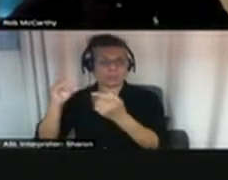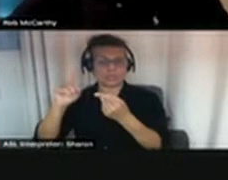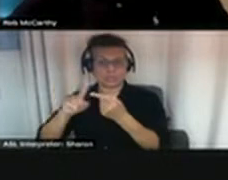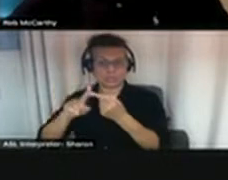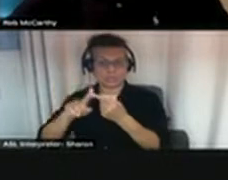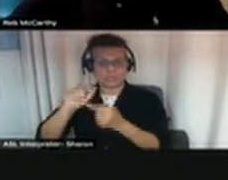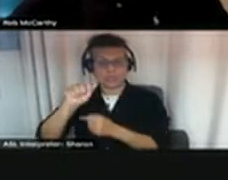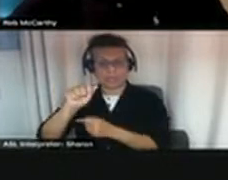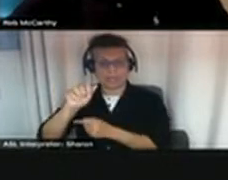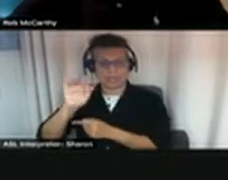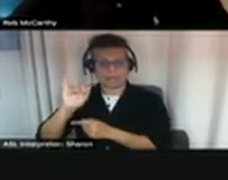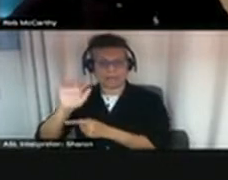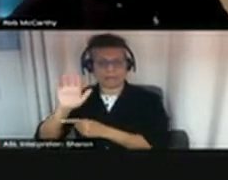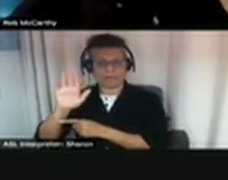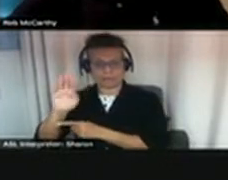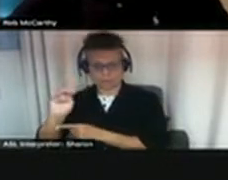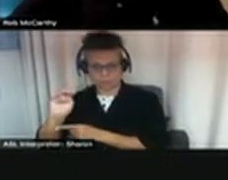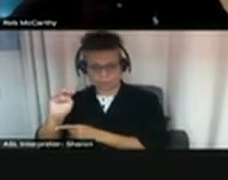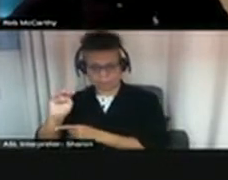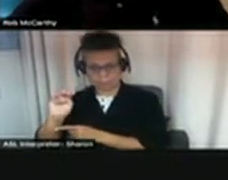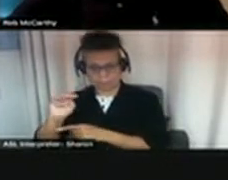term. Okay.